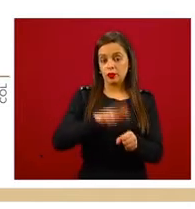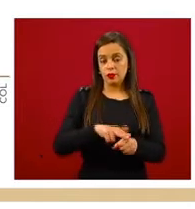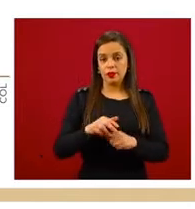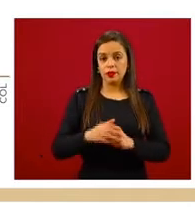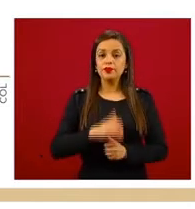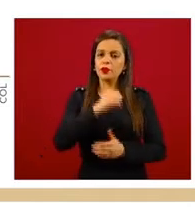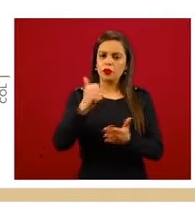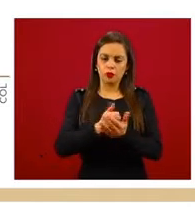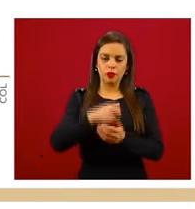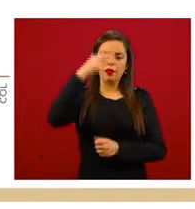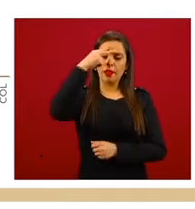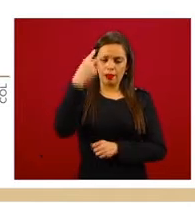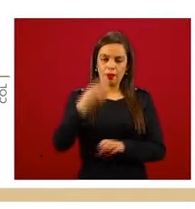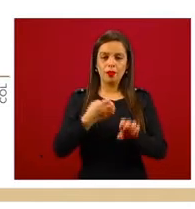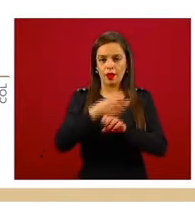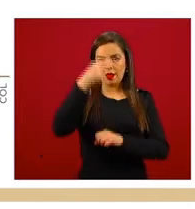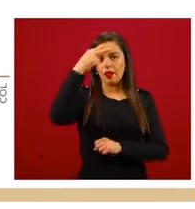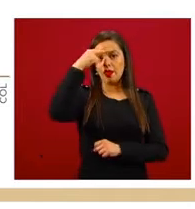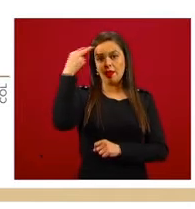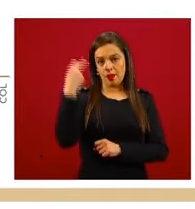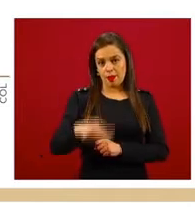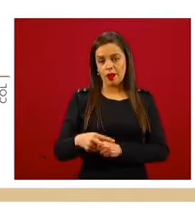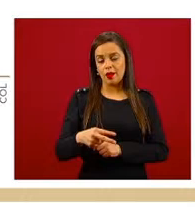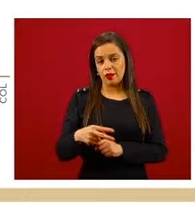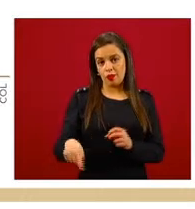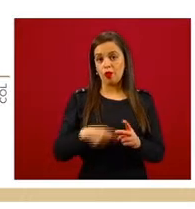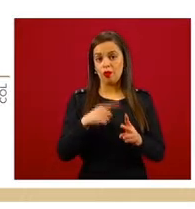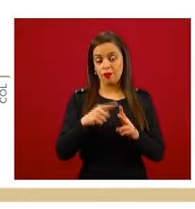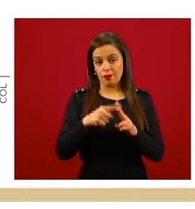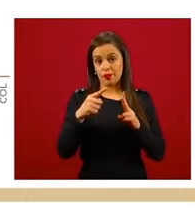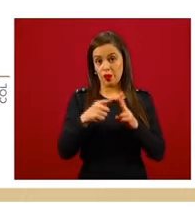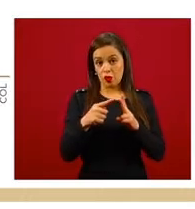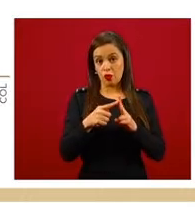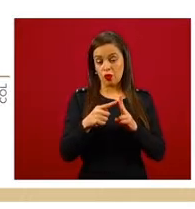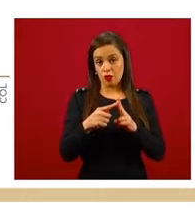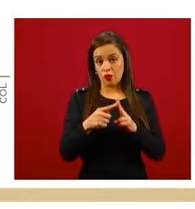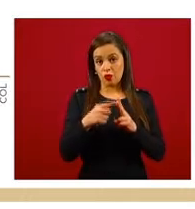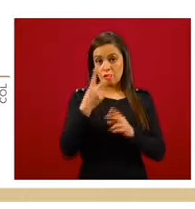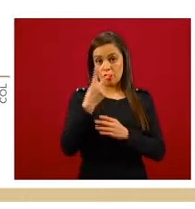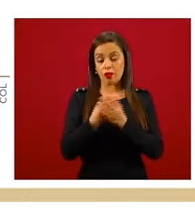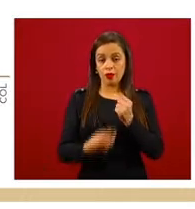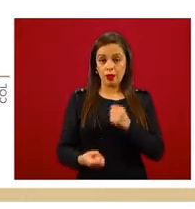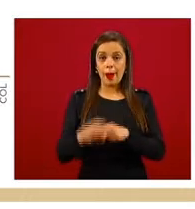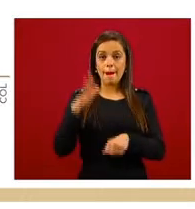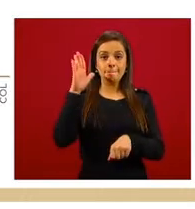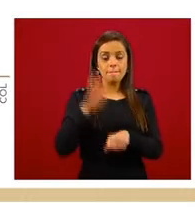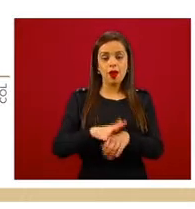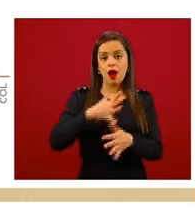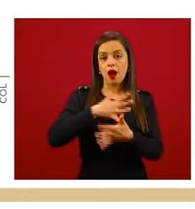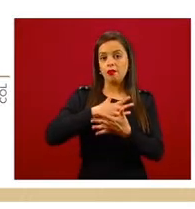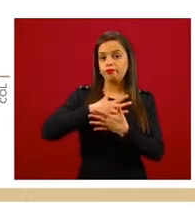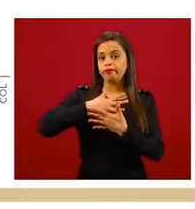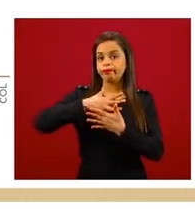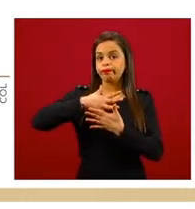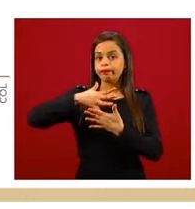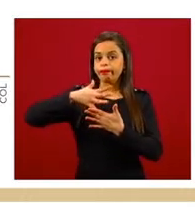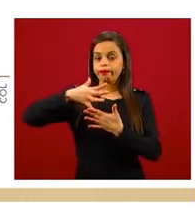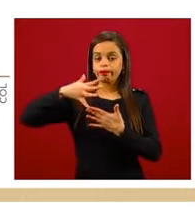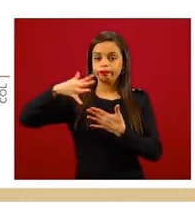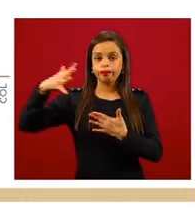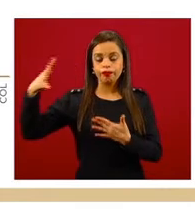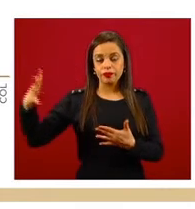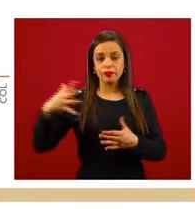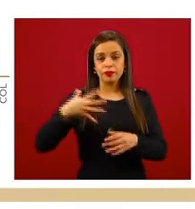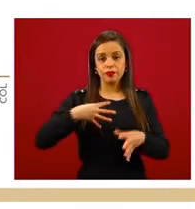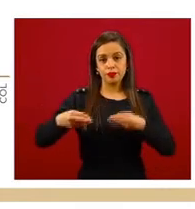Ciudad de are México working. y Estado de México Definitely son Mexico las City dos and entidades que Estado de concentran Mexico are the two la states mayor that cantidad, are más gathering allá the